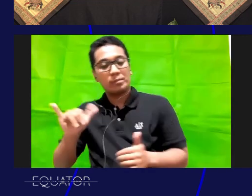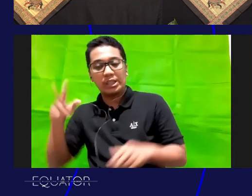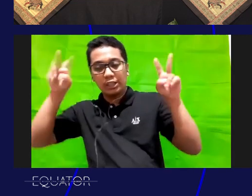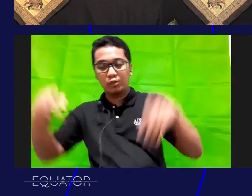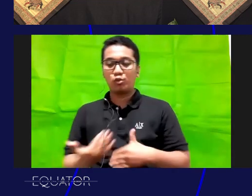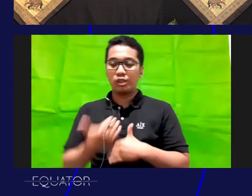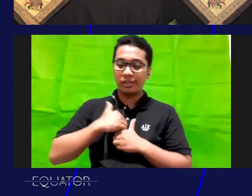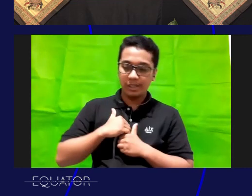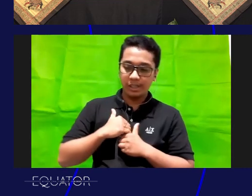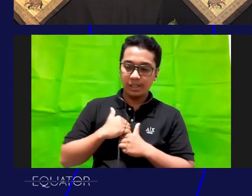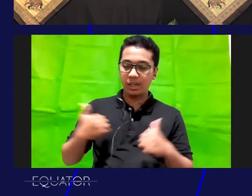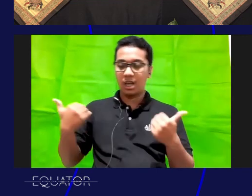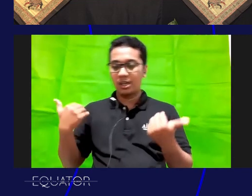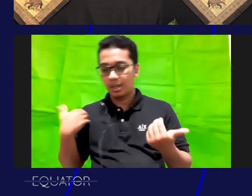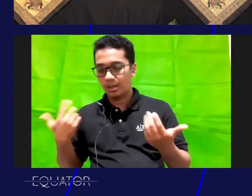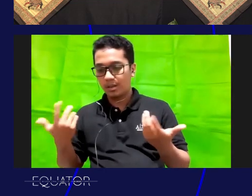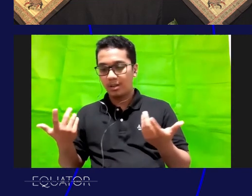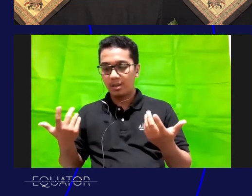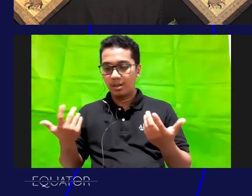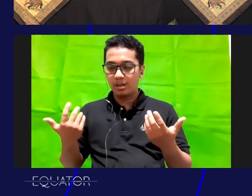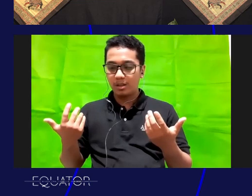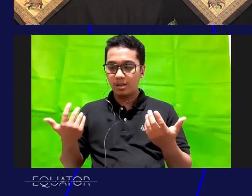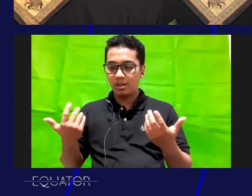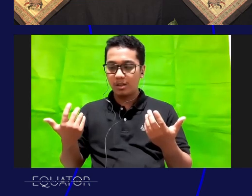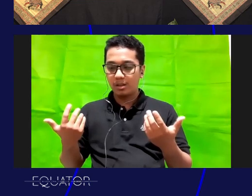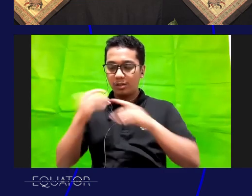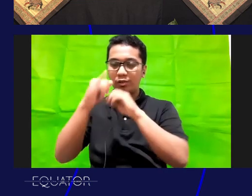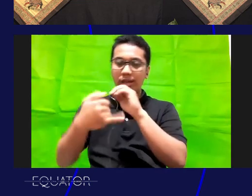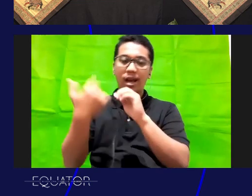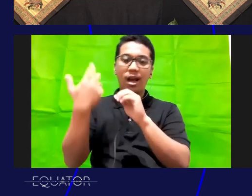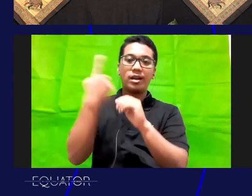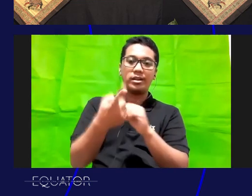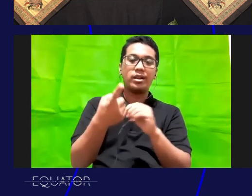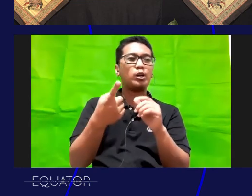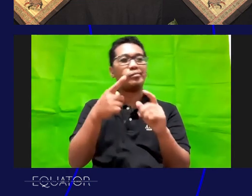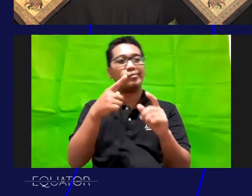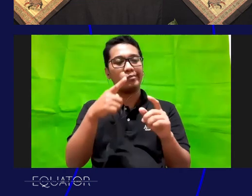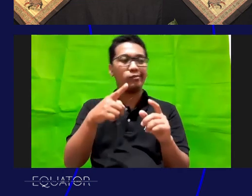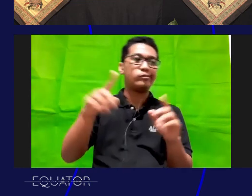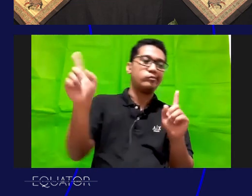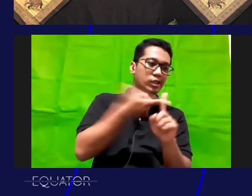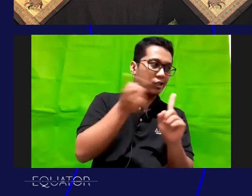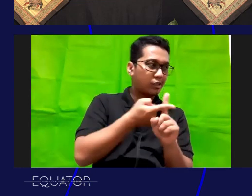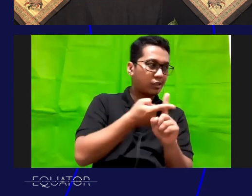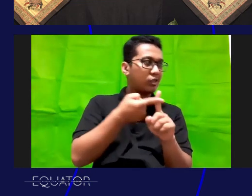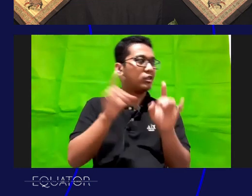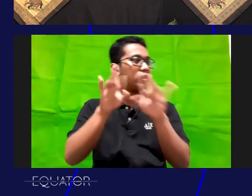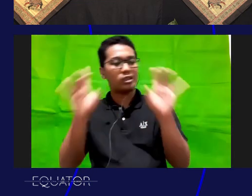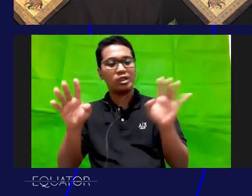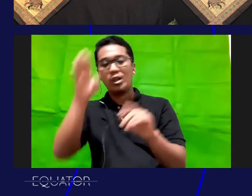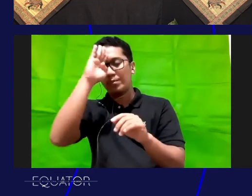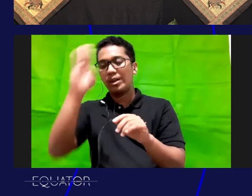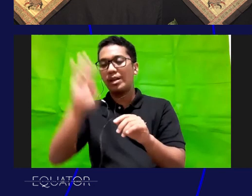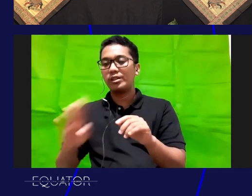very repressive, norms that actually are more violent, and they are common also in Brazil and also common in